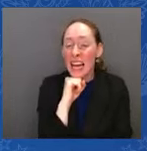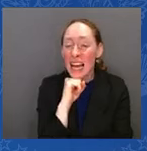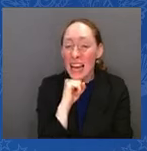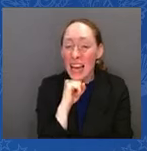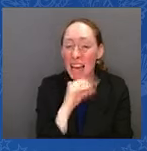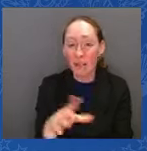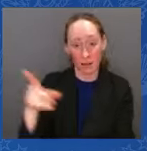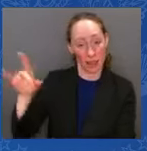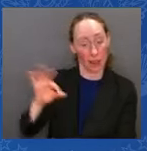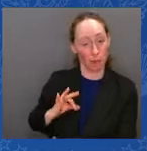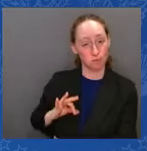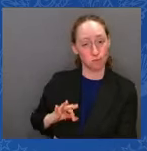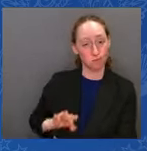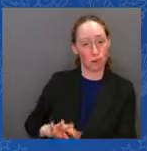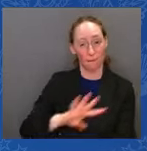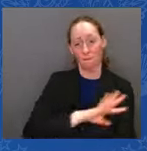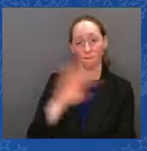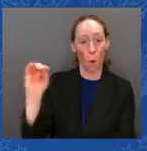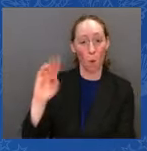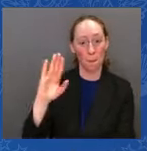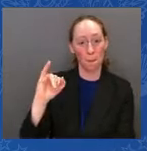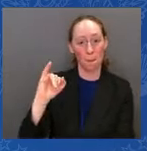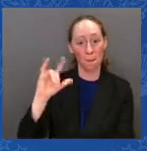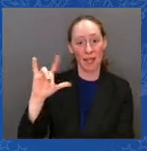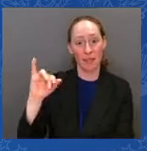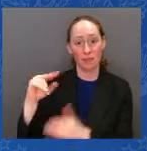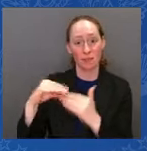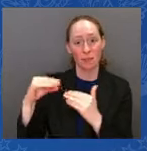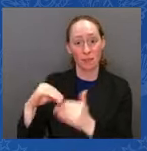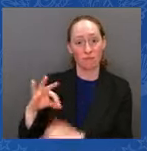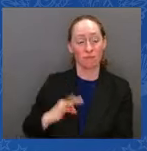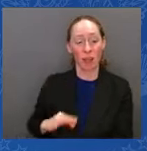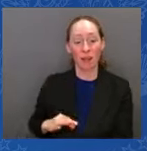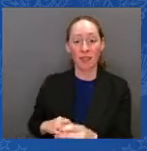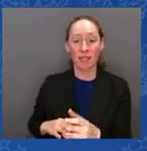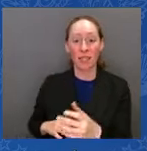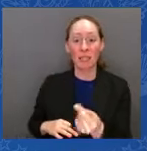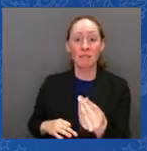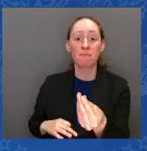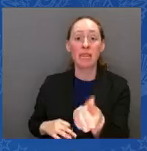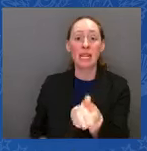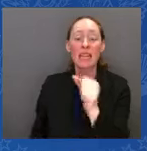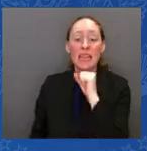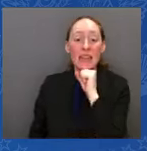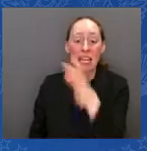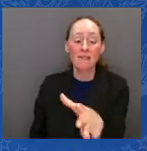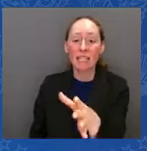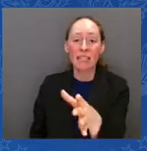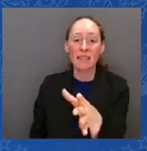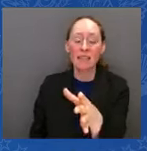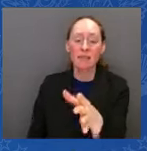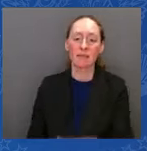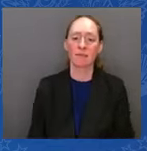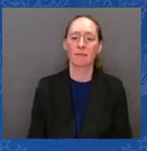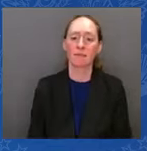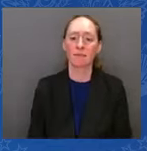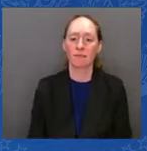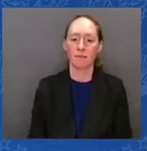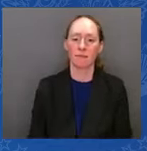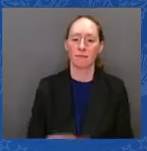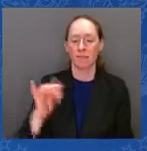profits. $40 billion. So we instituted and got passed a corporate minimum tax of 15%. Well,